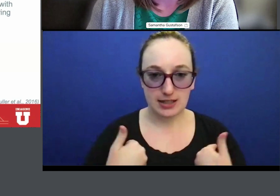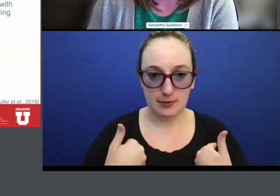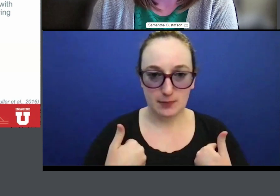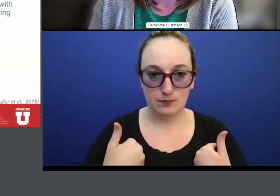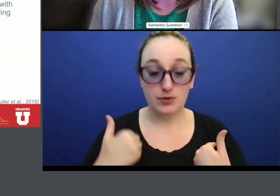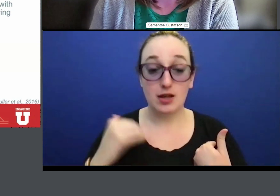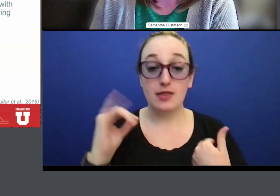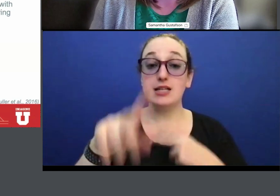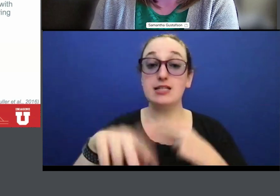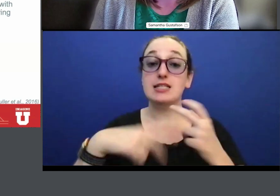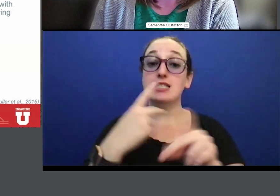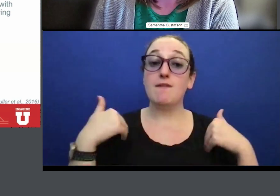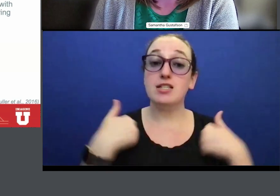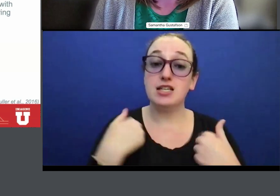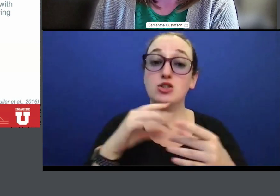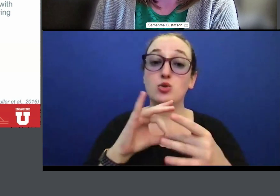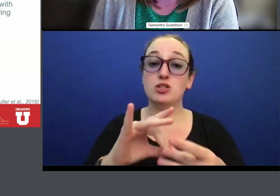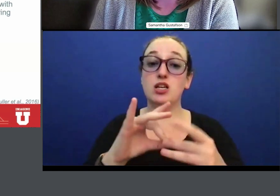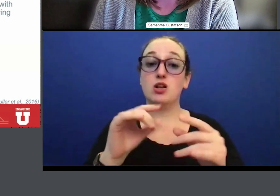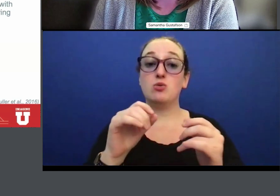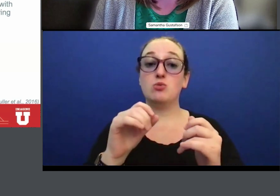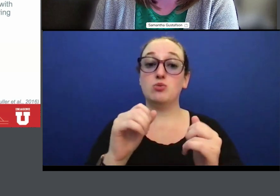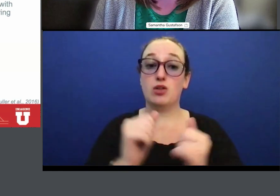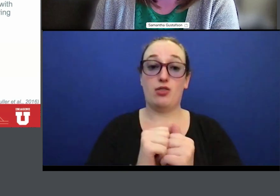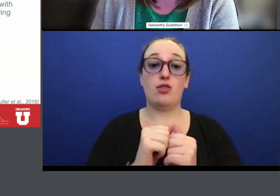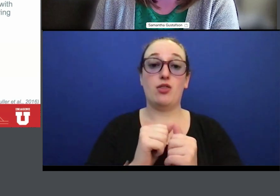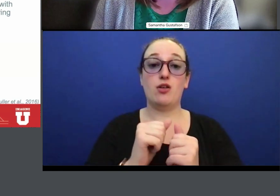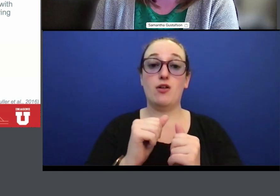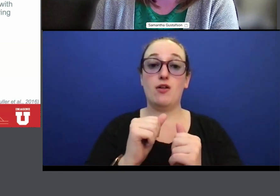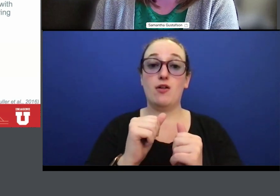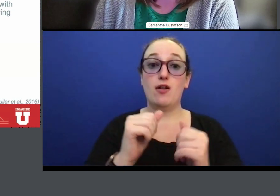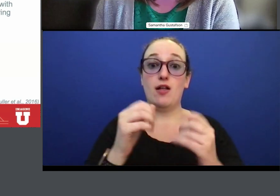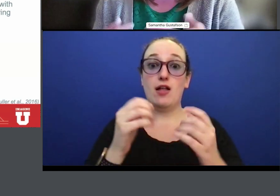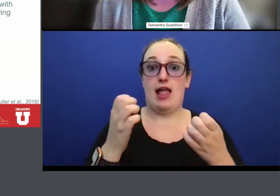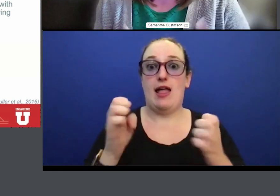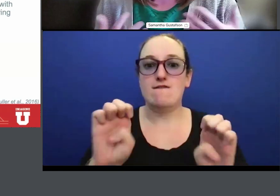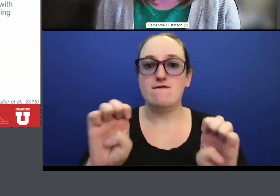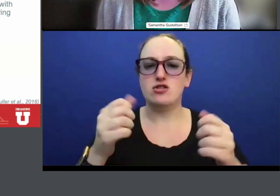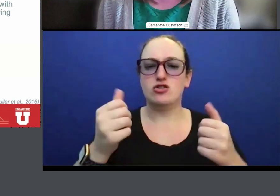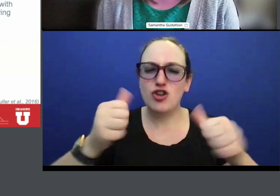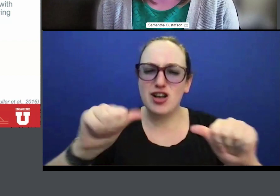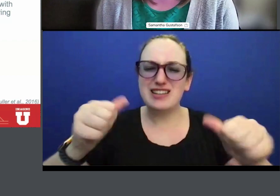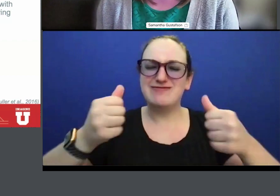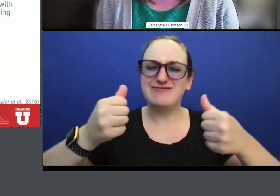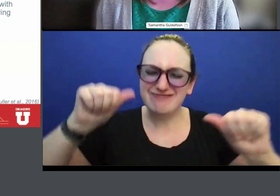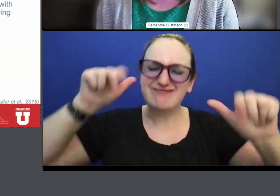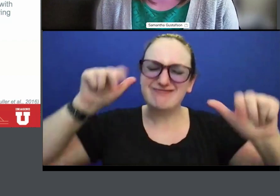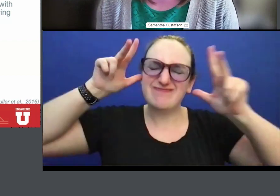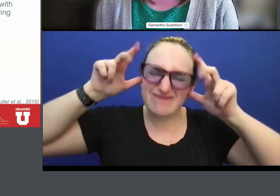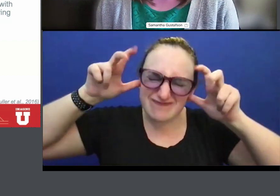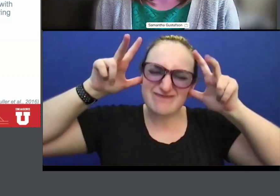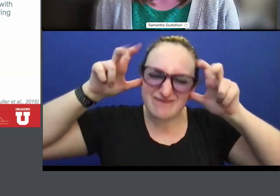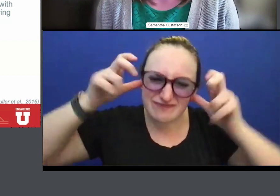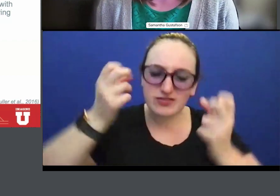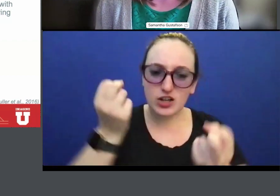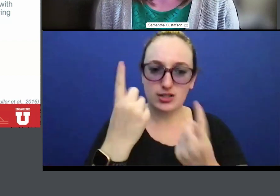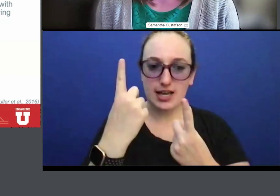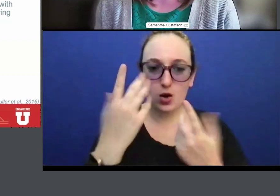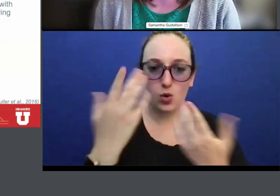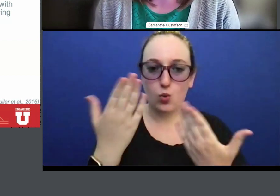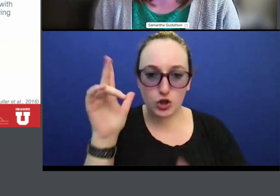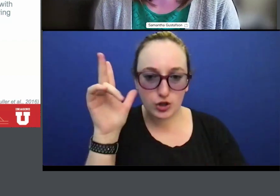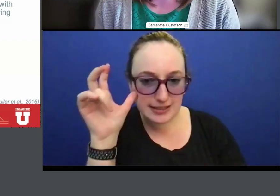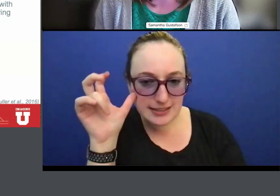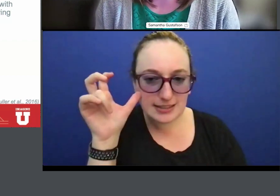is a type of fatigue that's associated with the application of your effort to understand whatever you're trying